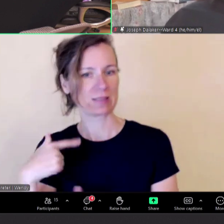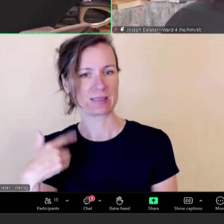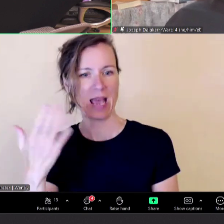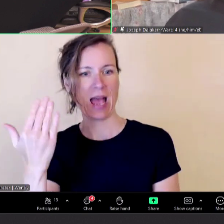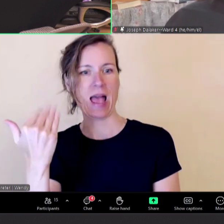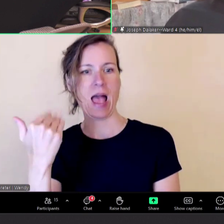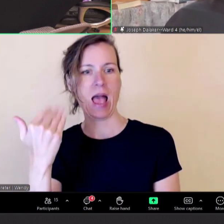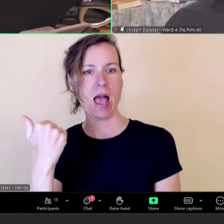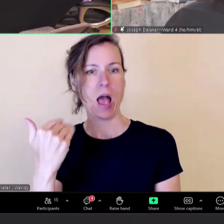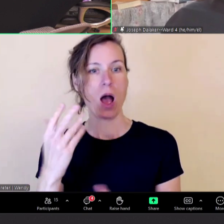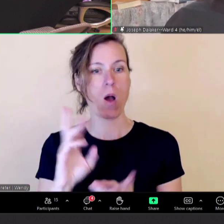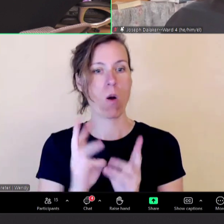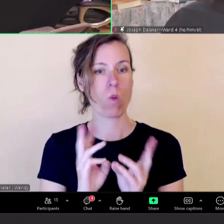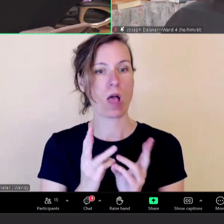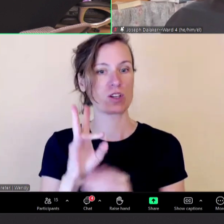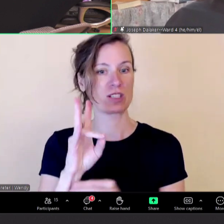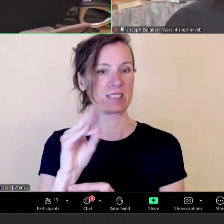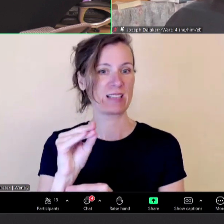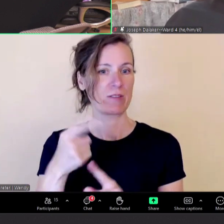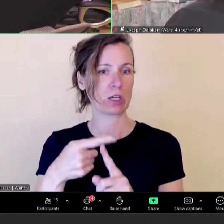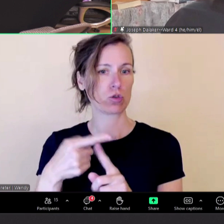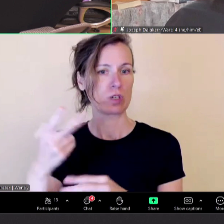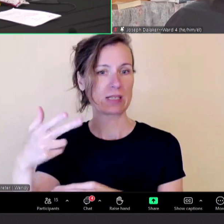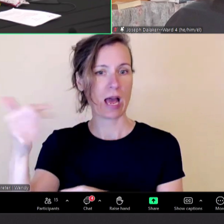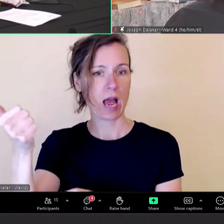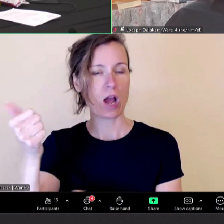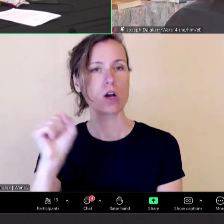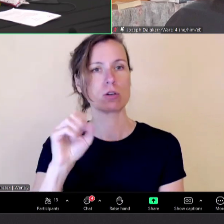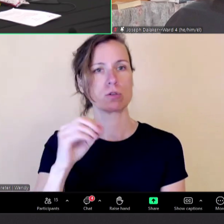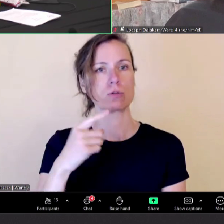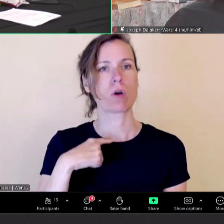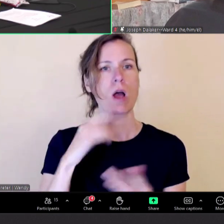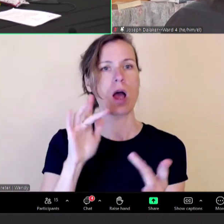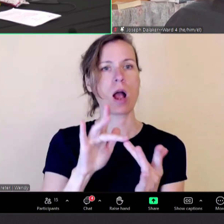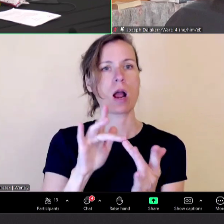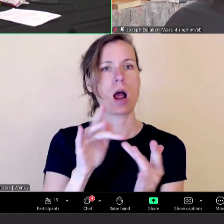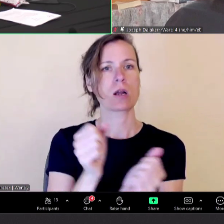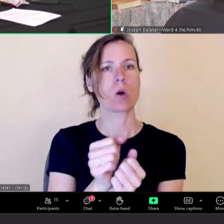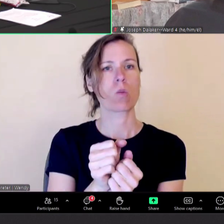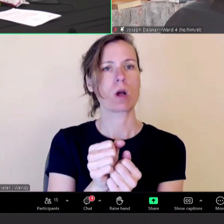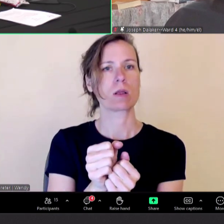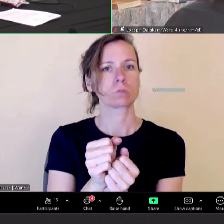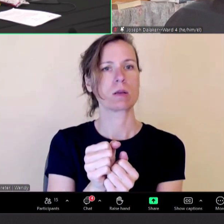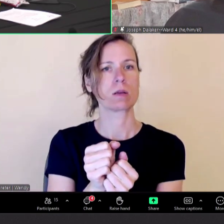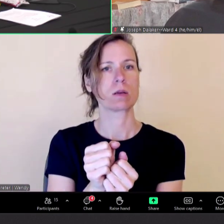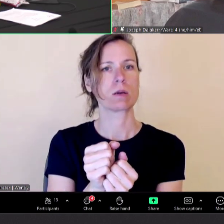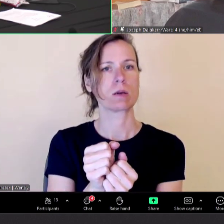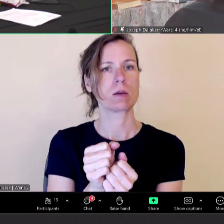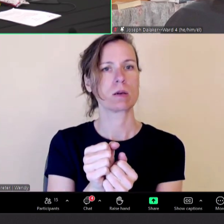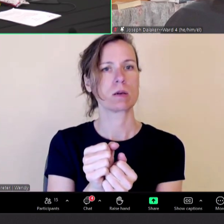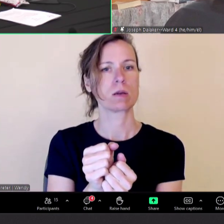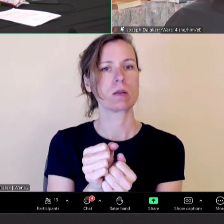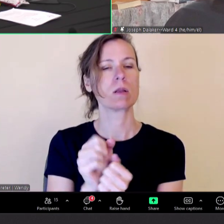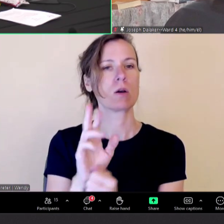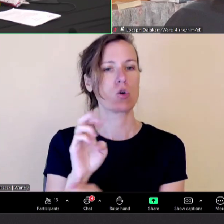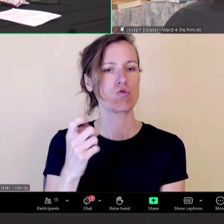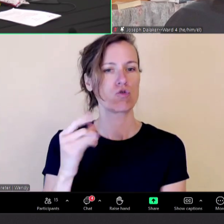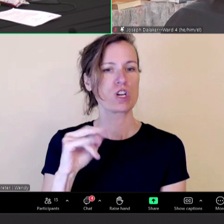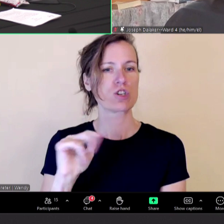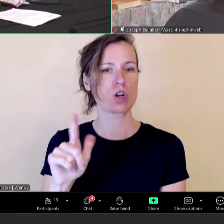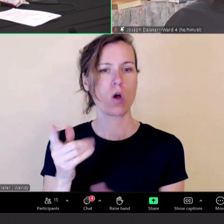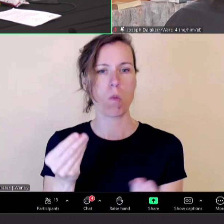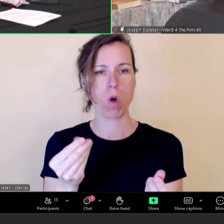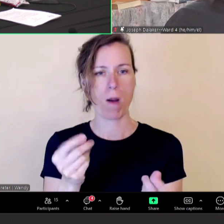higher. So I got in contact with the regional property manager, Christina.